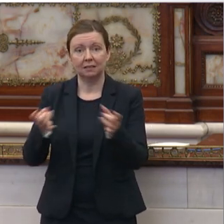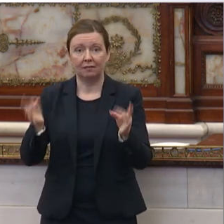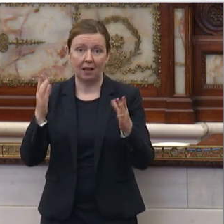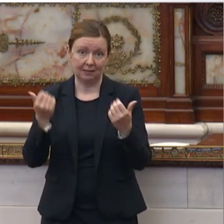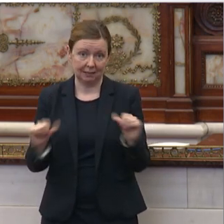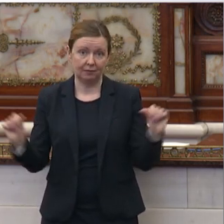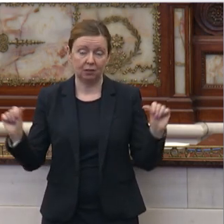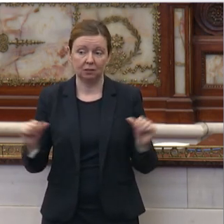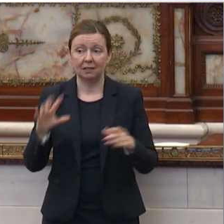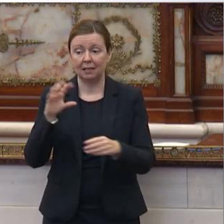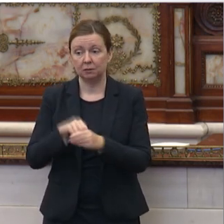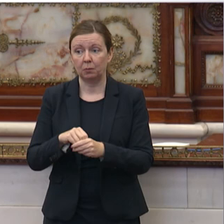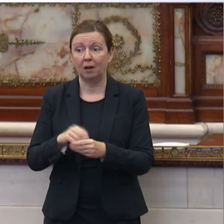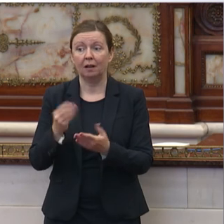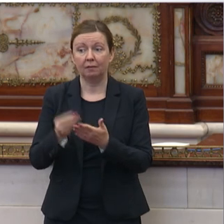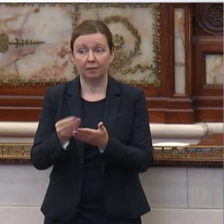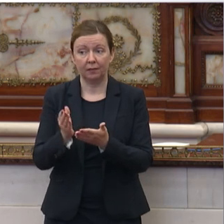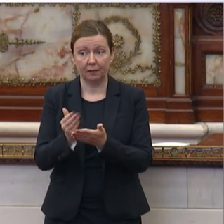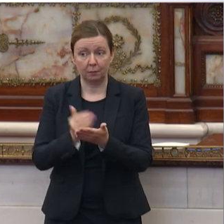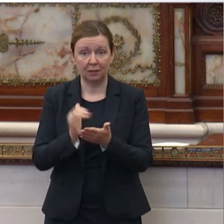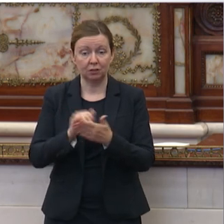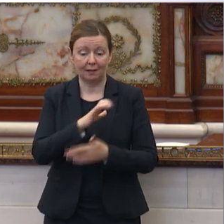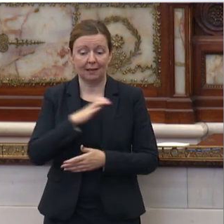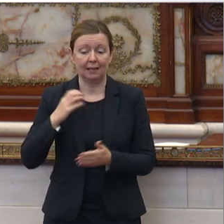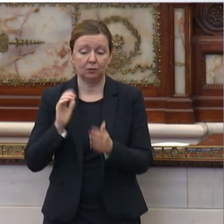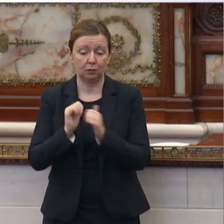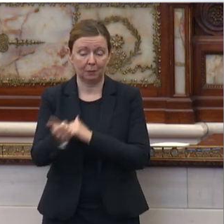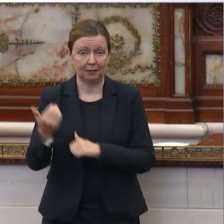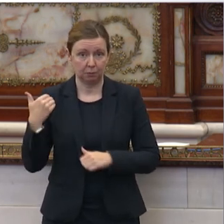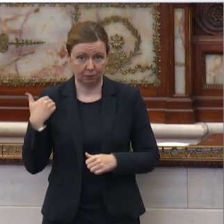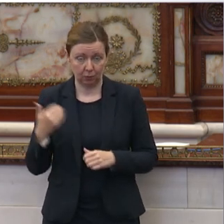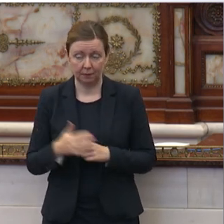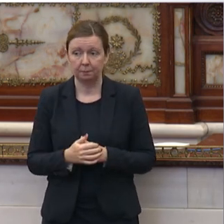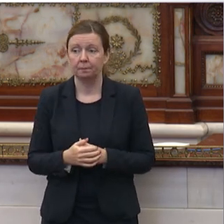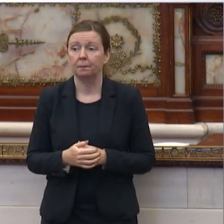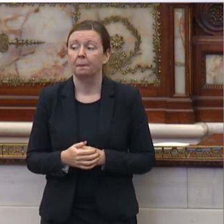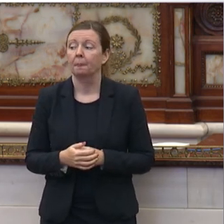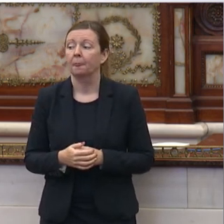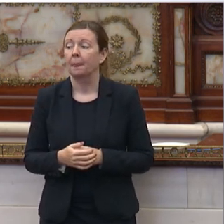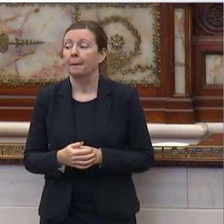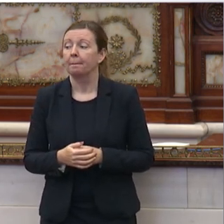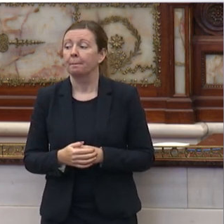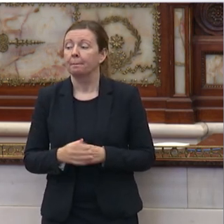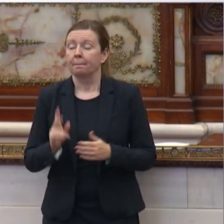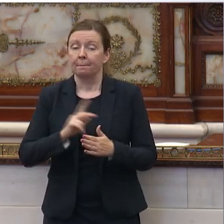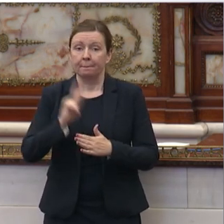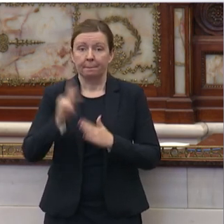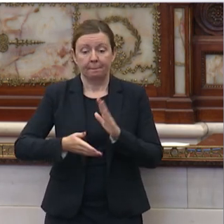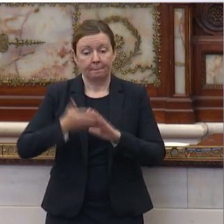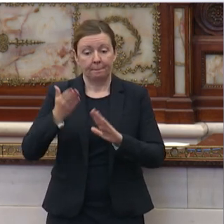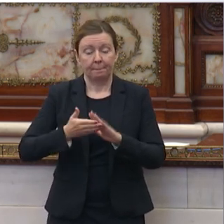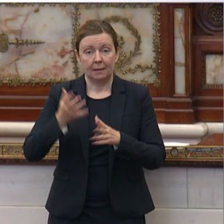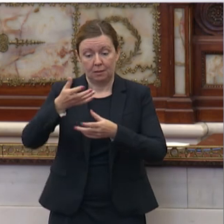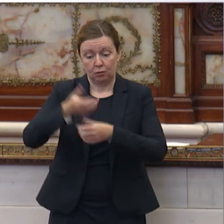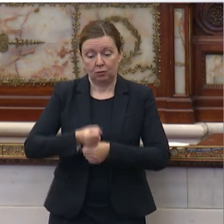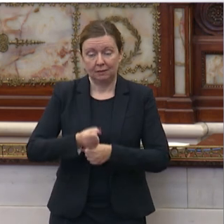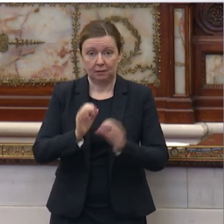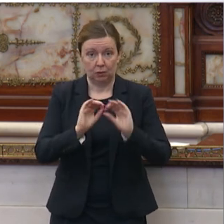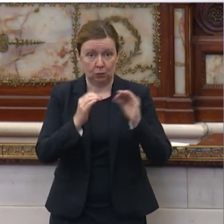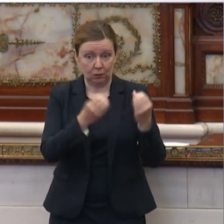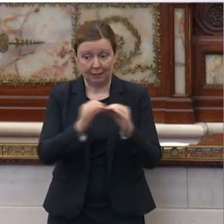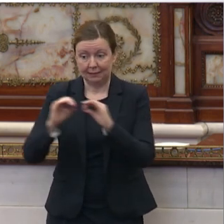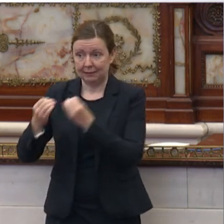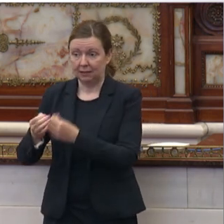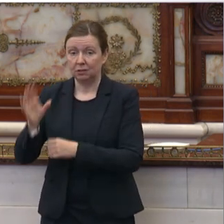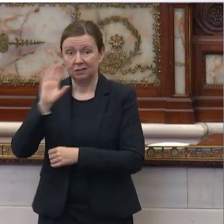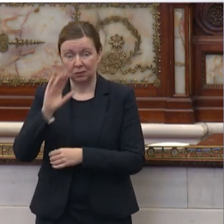efforts as part of the budget that council passed earlier this year. These programs are run by trusted organizations. They